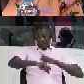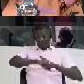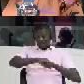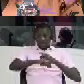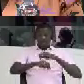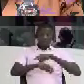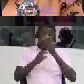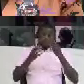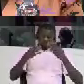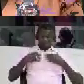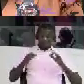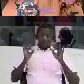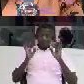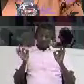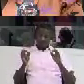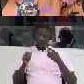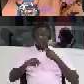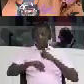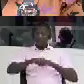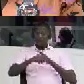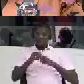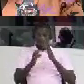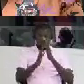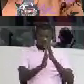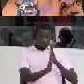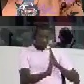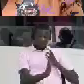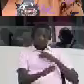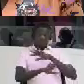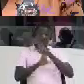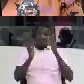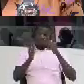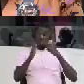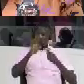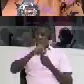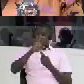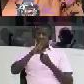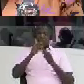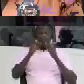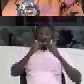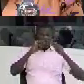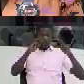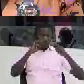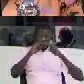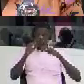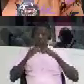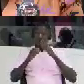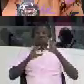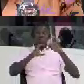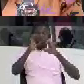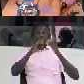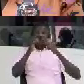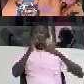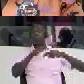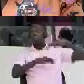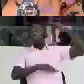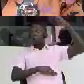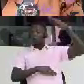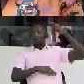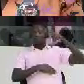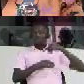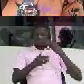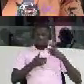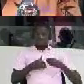decency during the parade, any important information or communication from the top command would